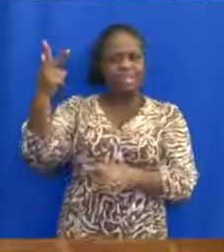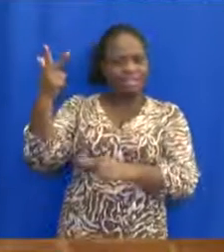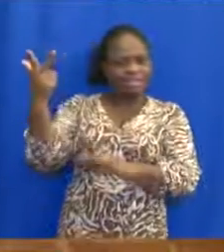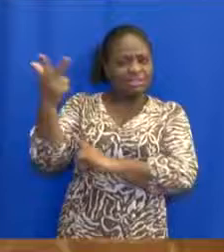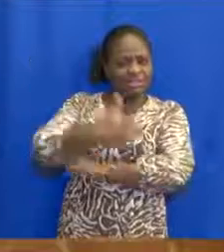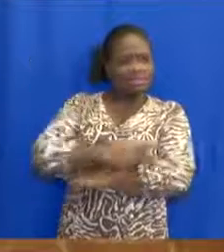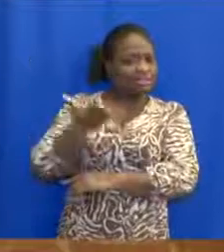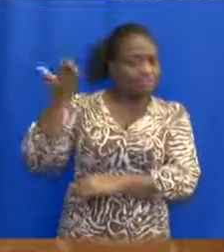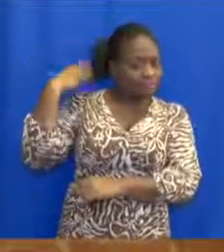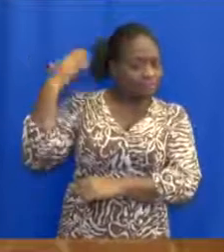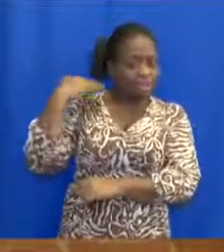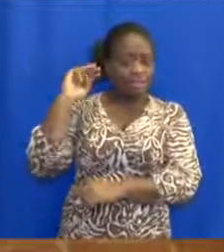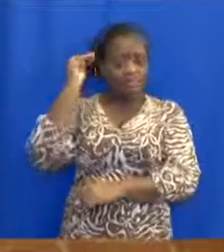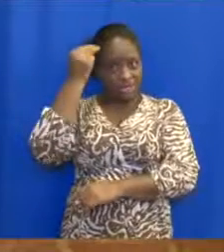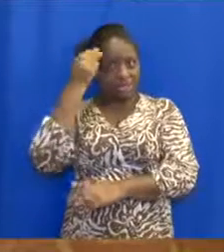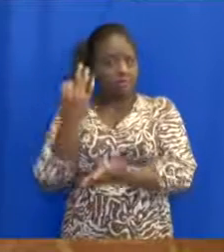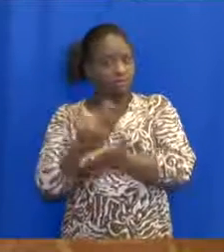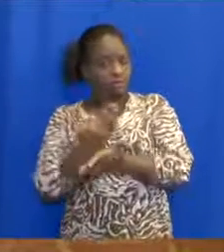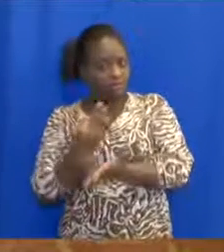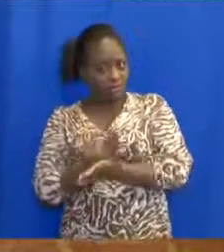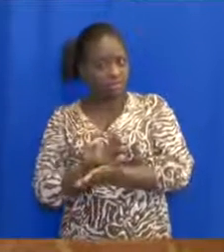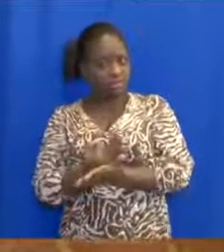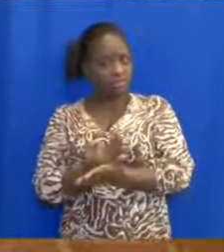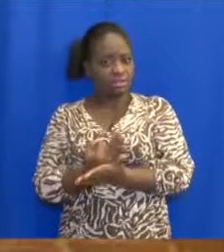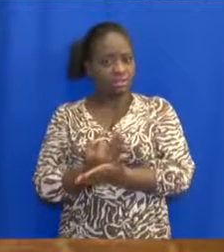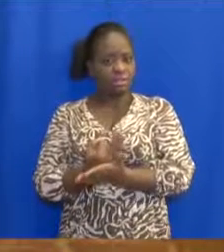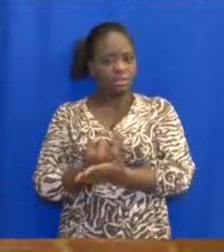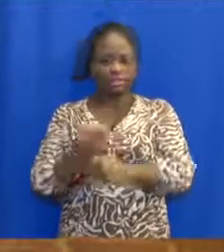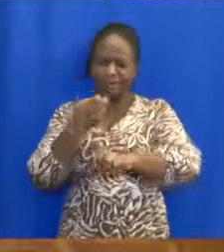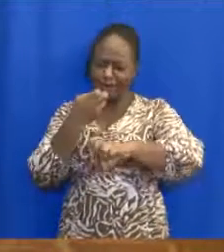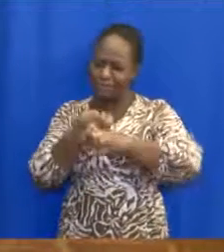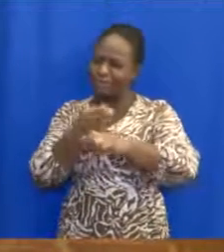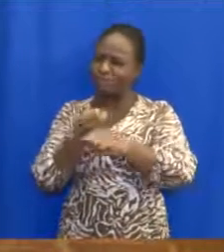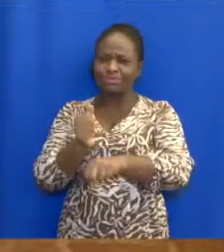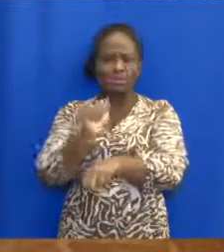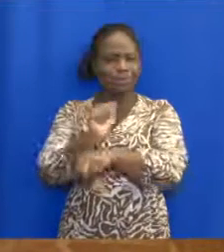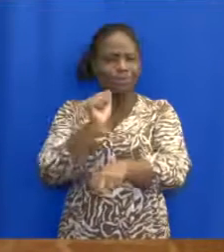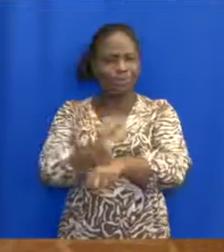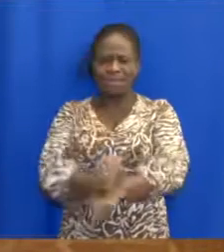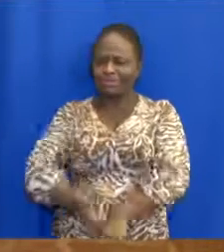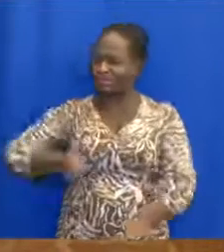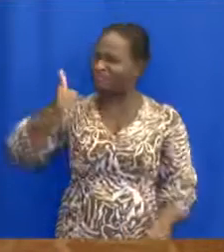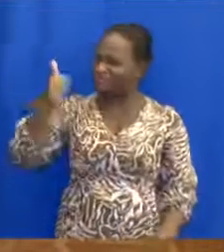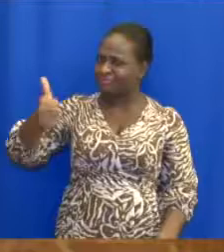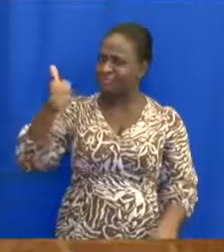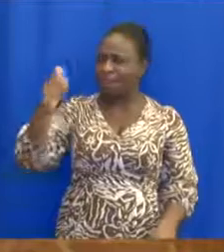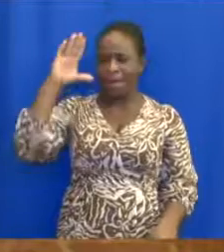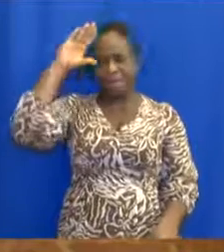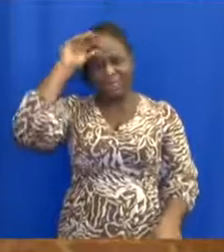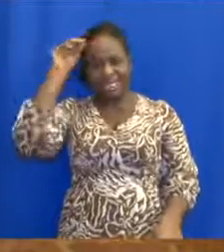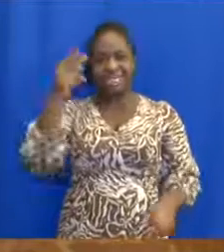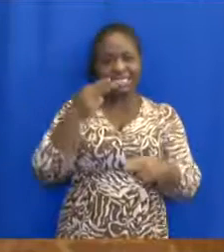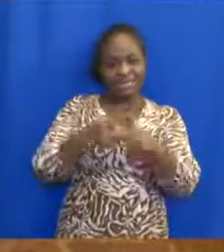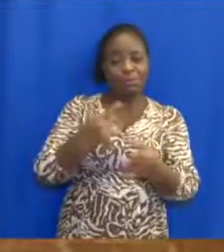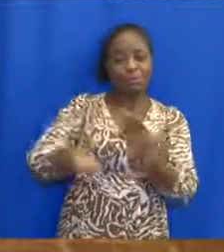ago, the Minister for Finance, the hard-working, highly patriotic Ghanaian, Ken